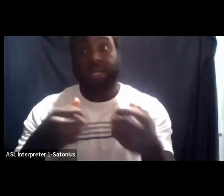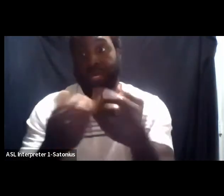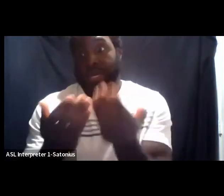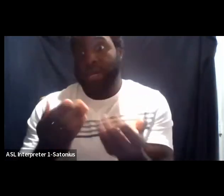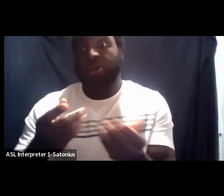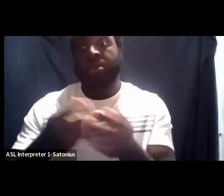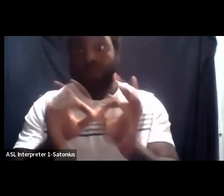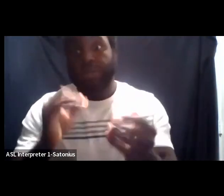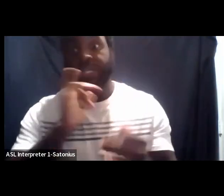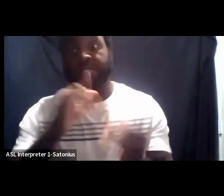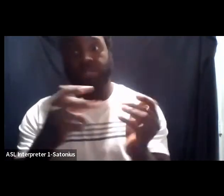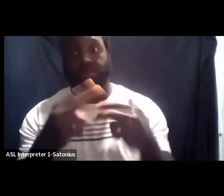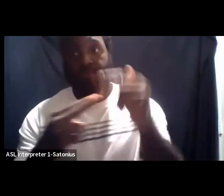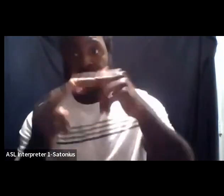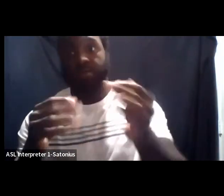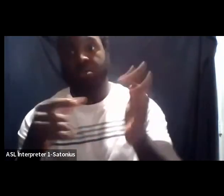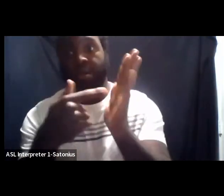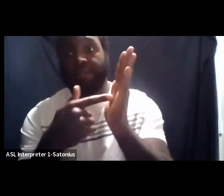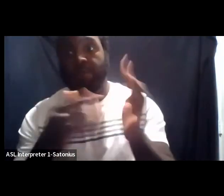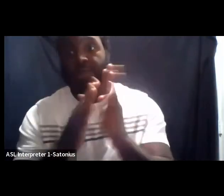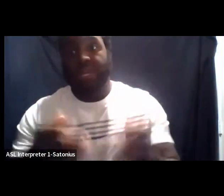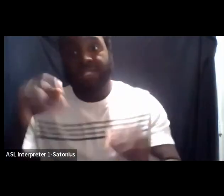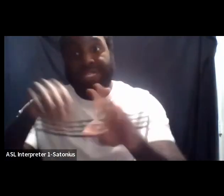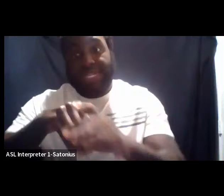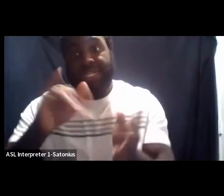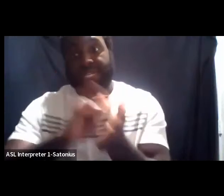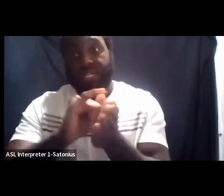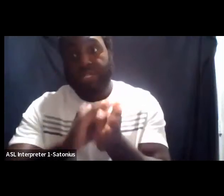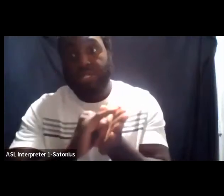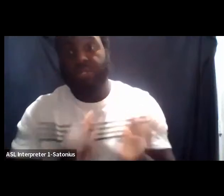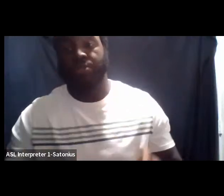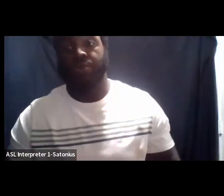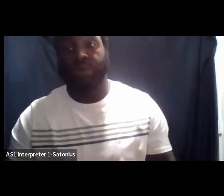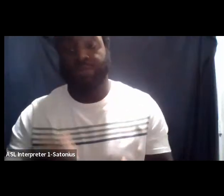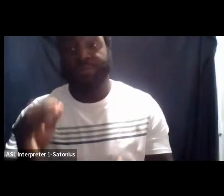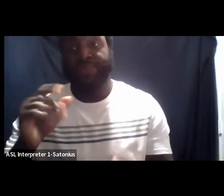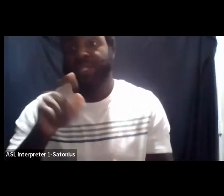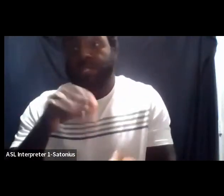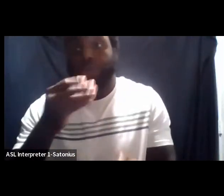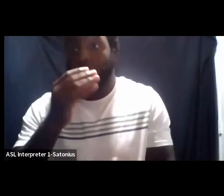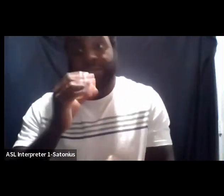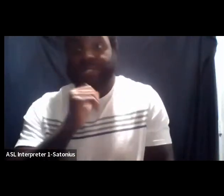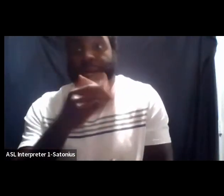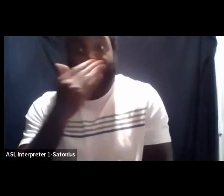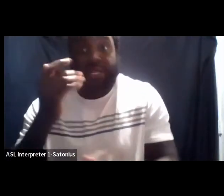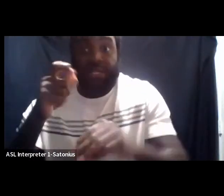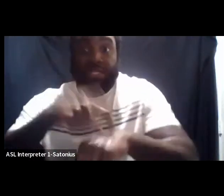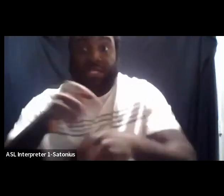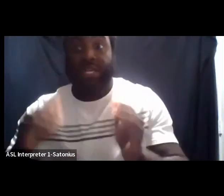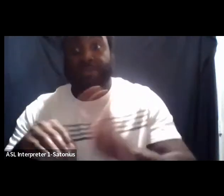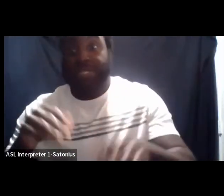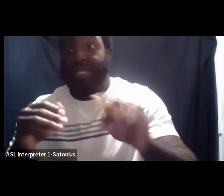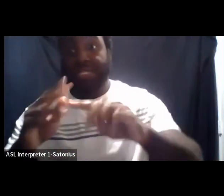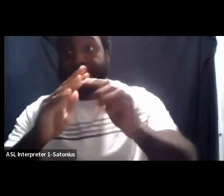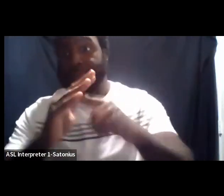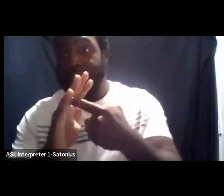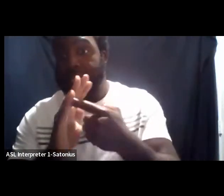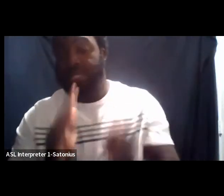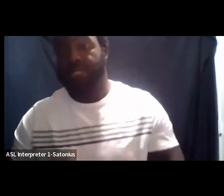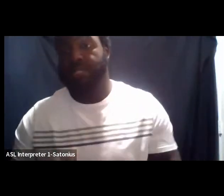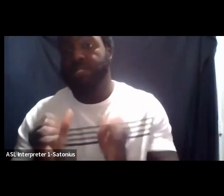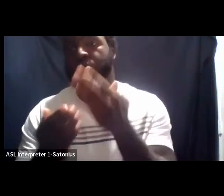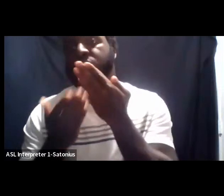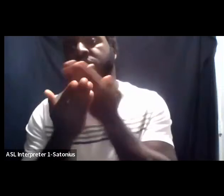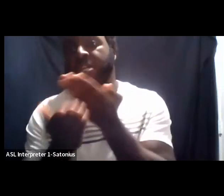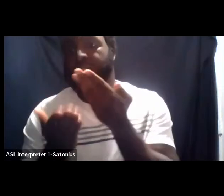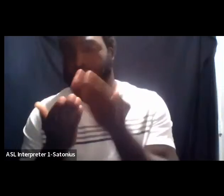How to spur economic development and how to get to zero carbon? And there's no better time to do it than right in the beginning. So thank you so much, DCP,